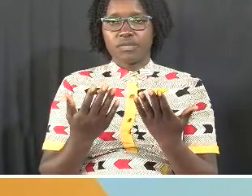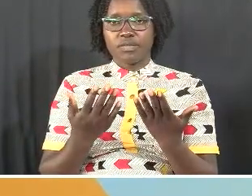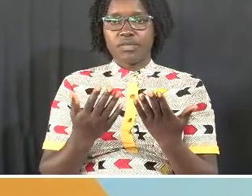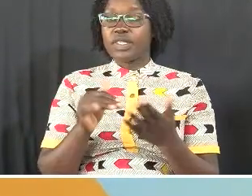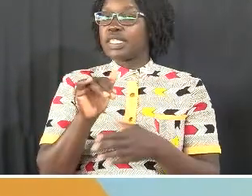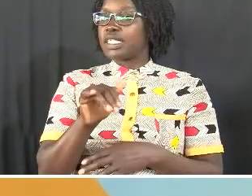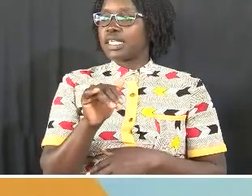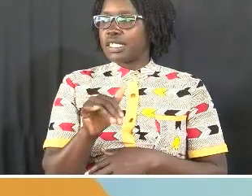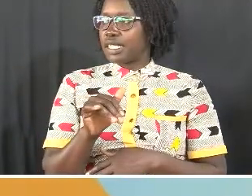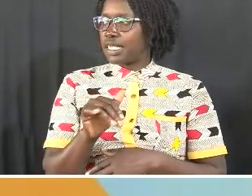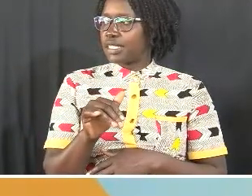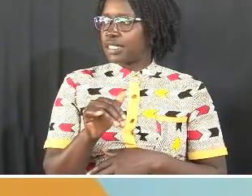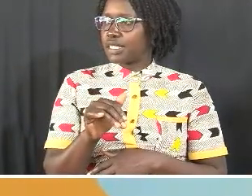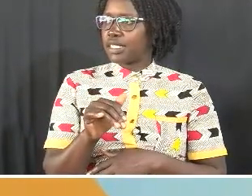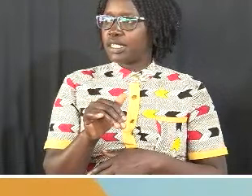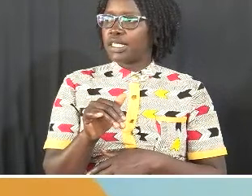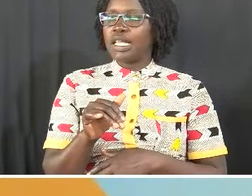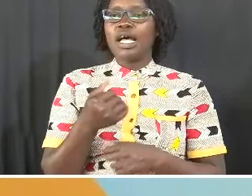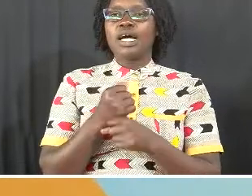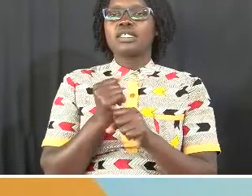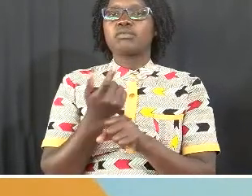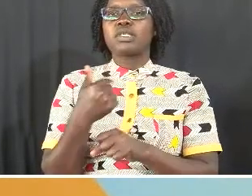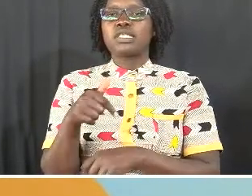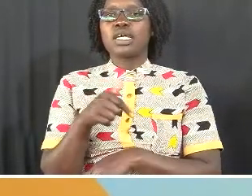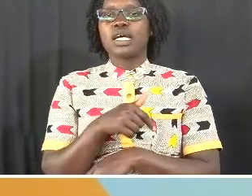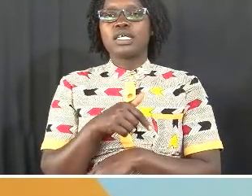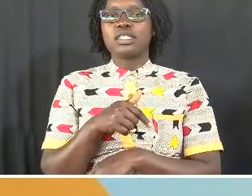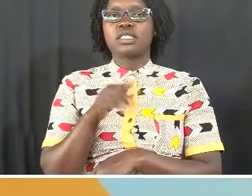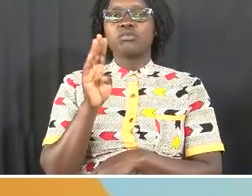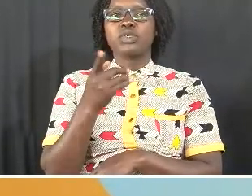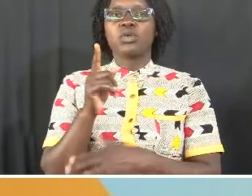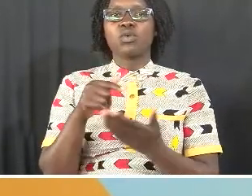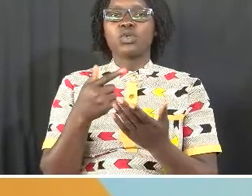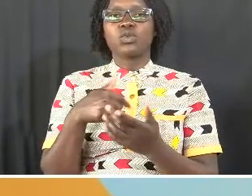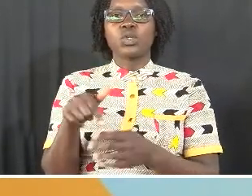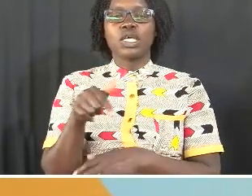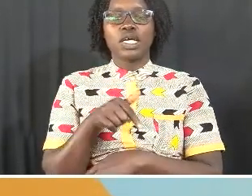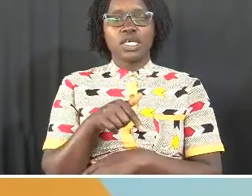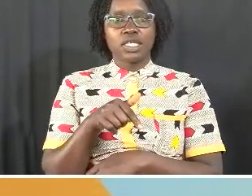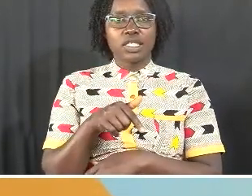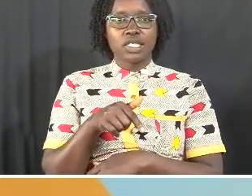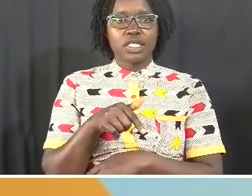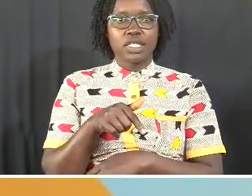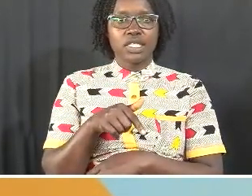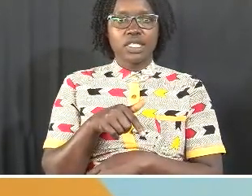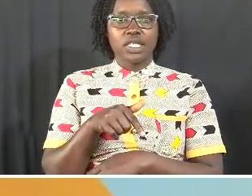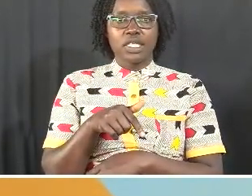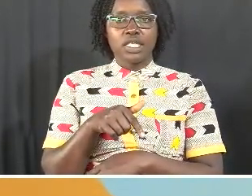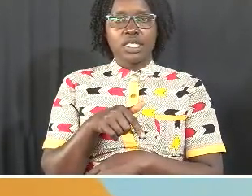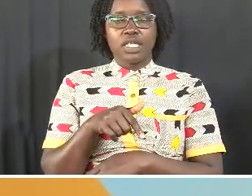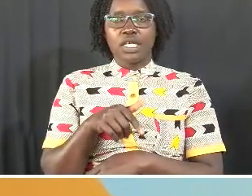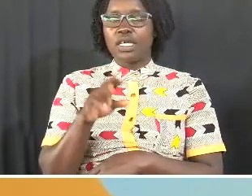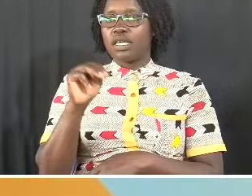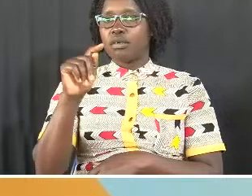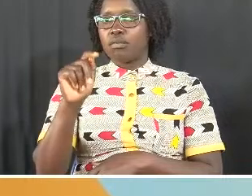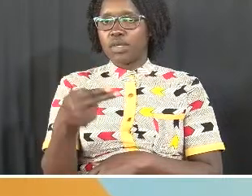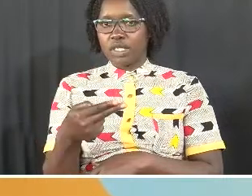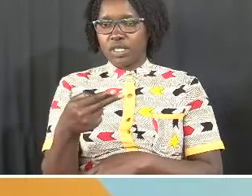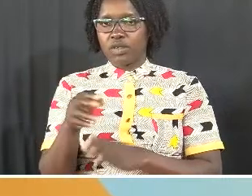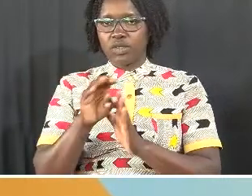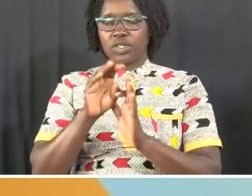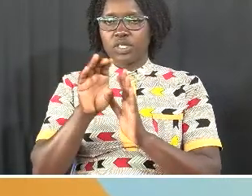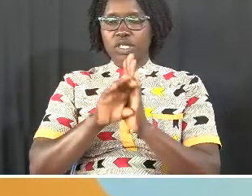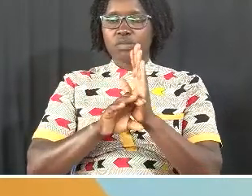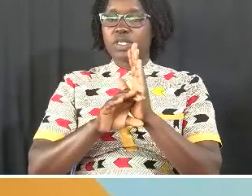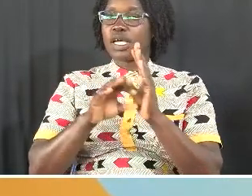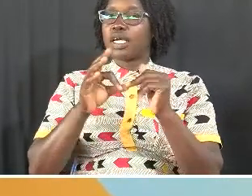that has made us be what we are. You can write Matthew chapter 8, verse